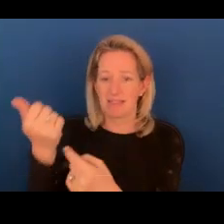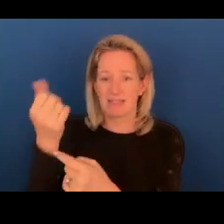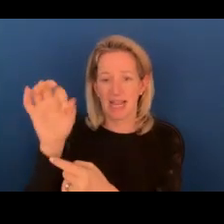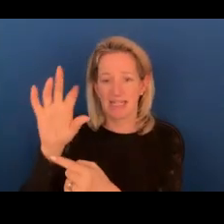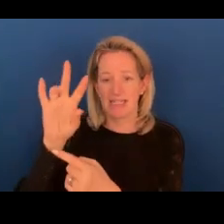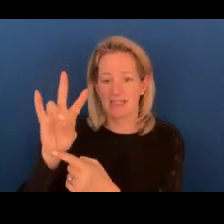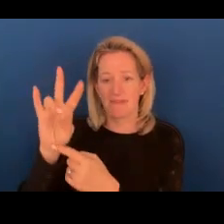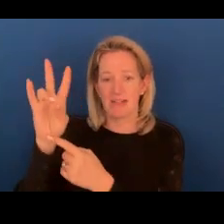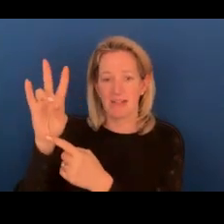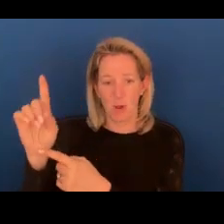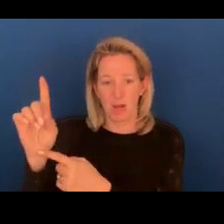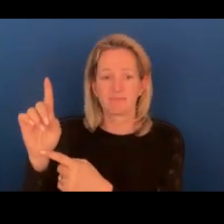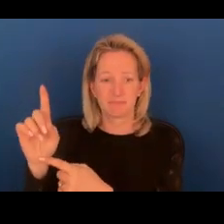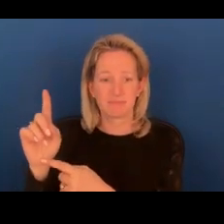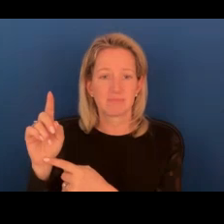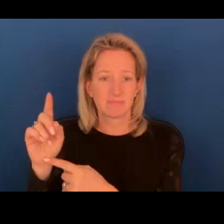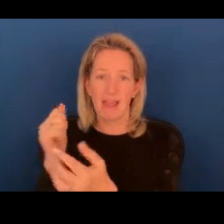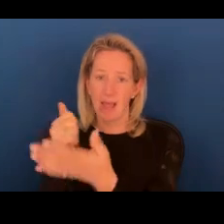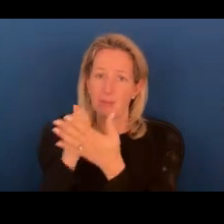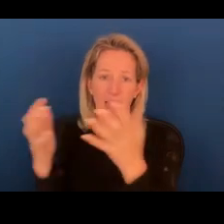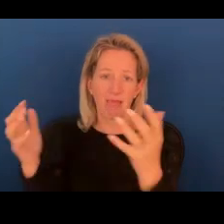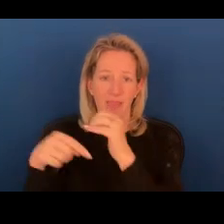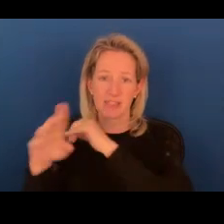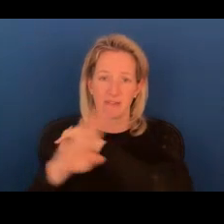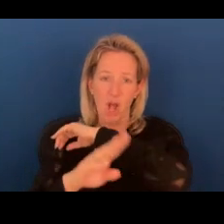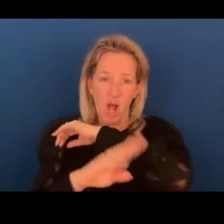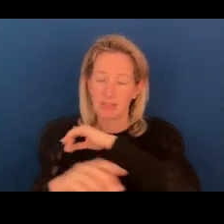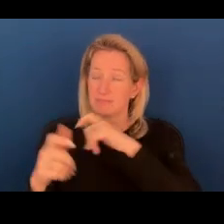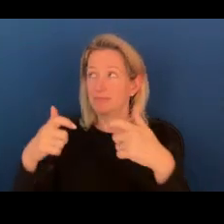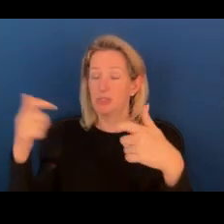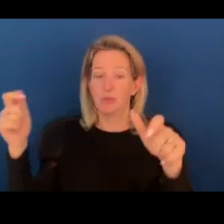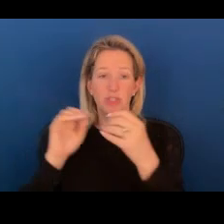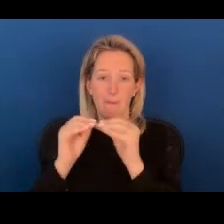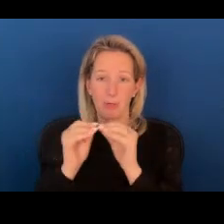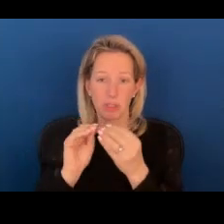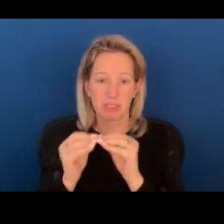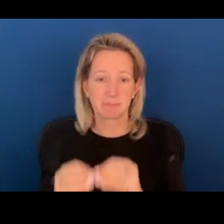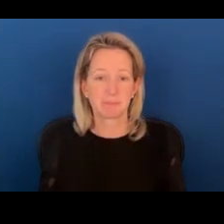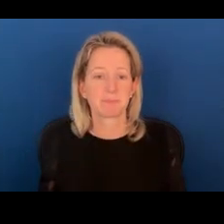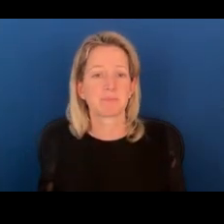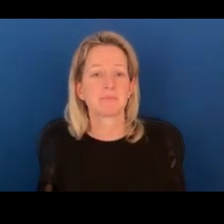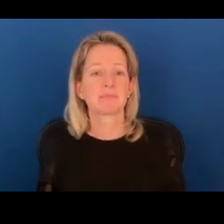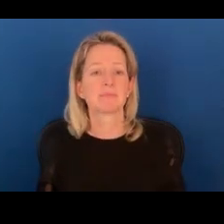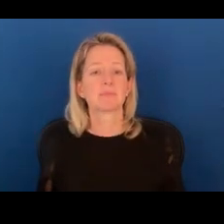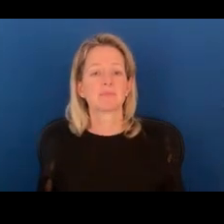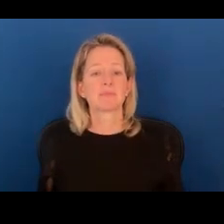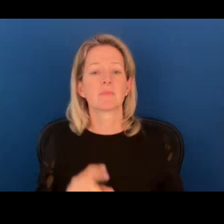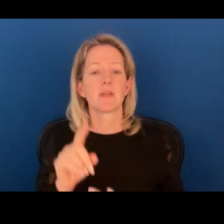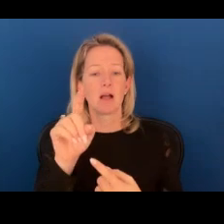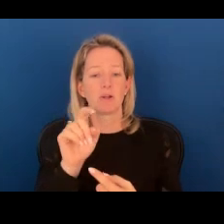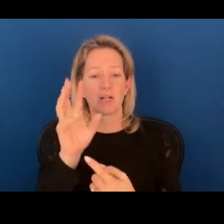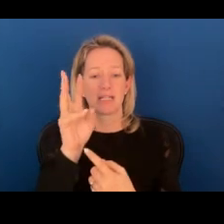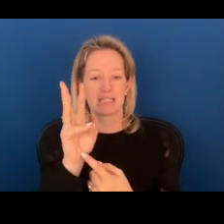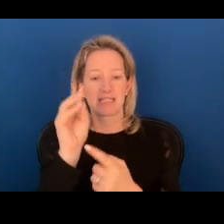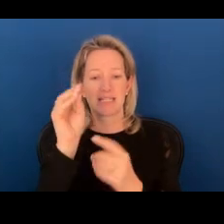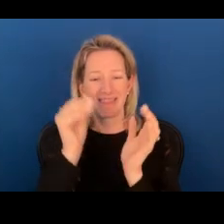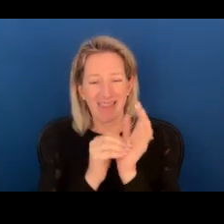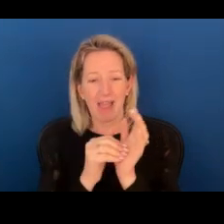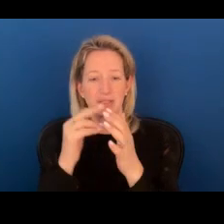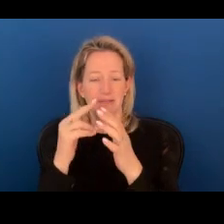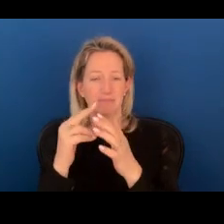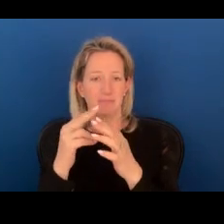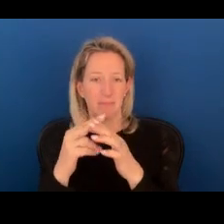big numbers. Next, please. So we had almost 160,000 pounds of marine and fireworks debris that